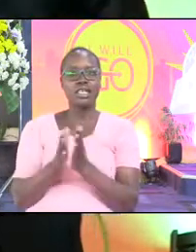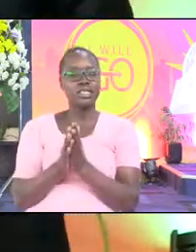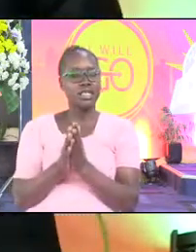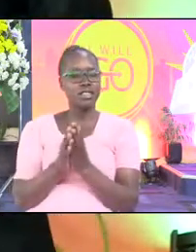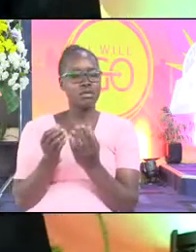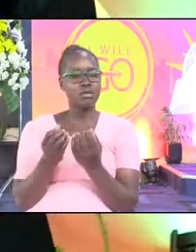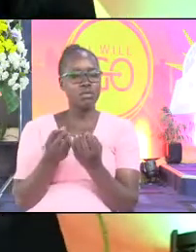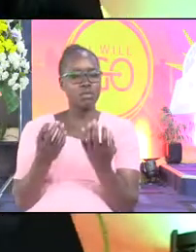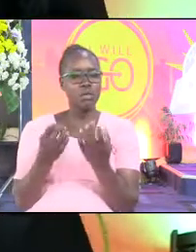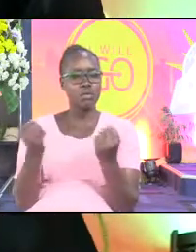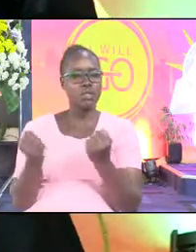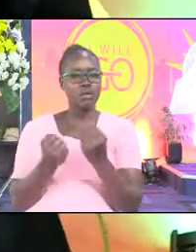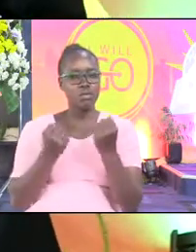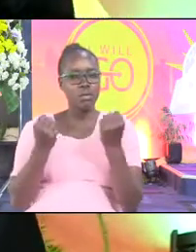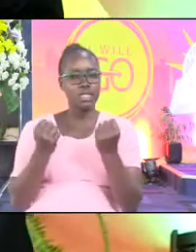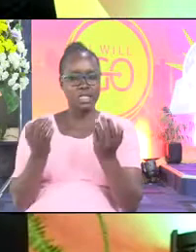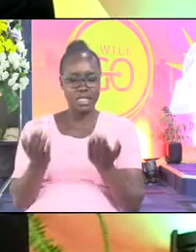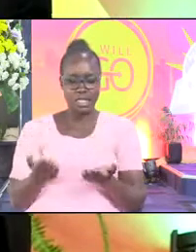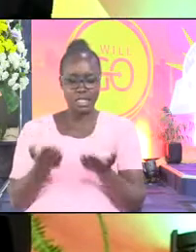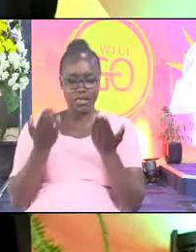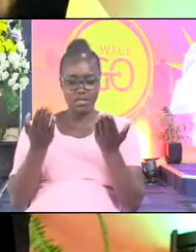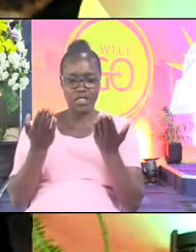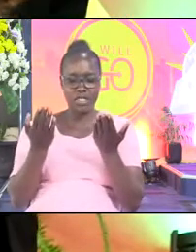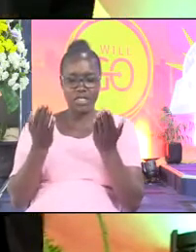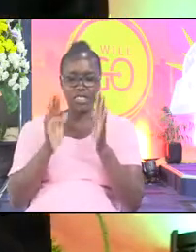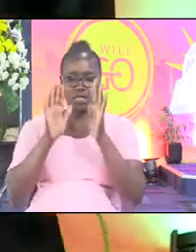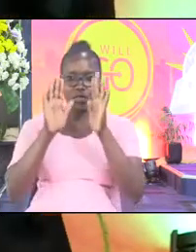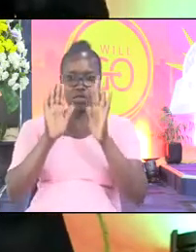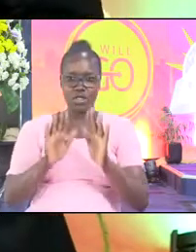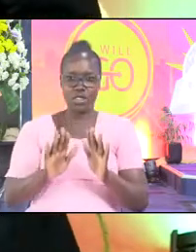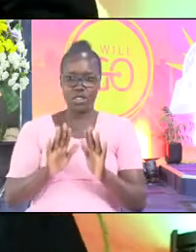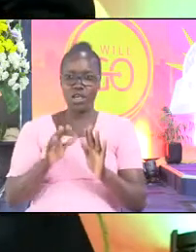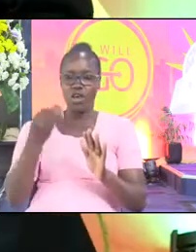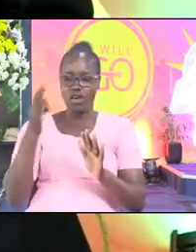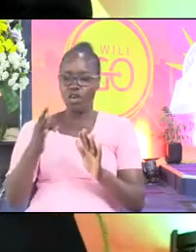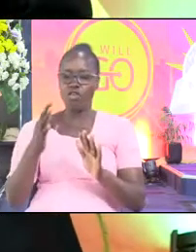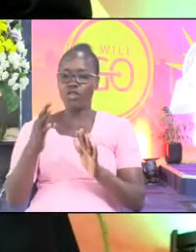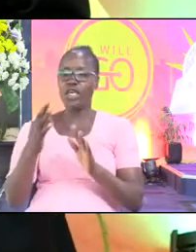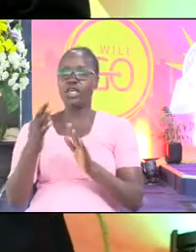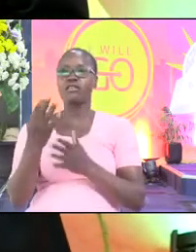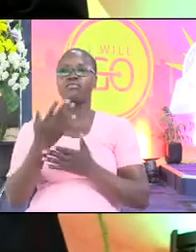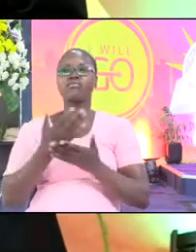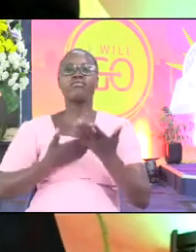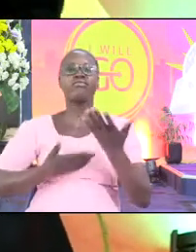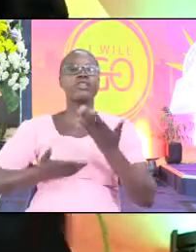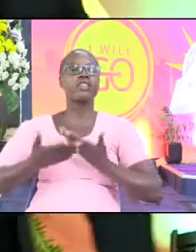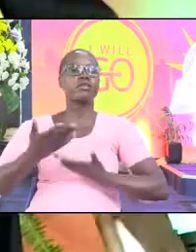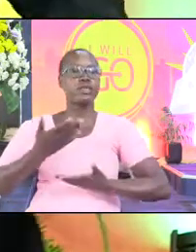that reality enhanced the significance of the encounter.